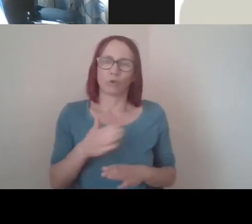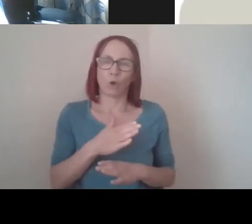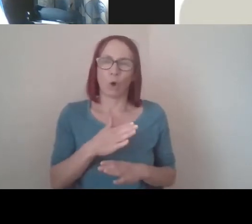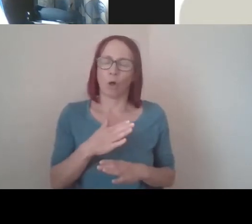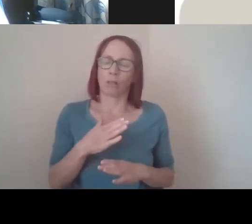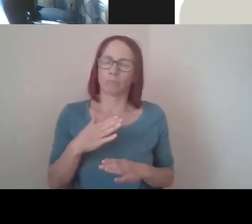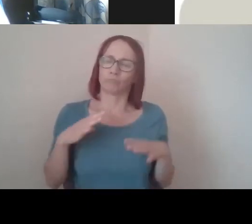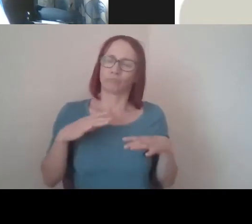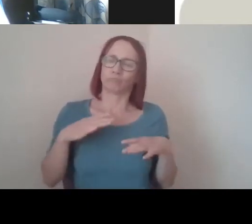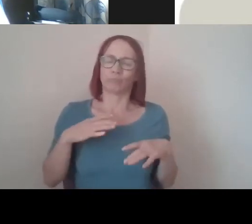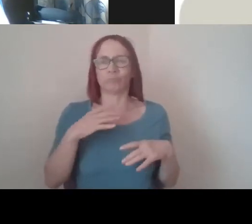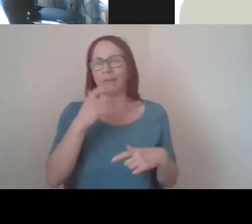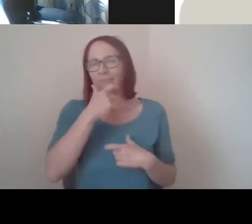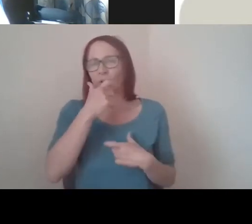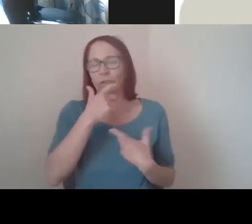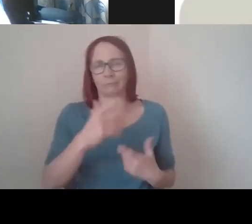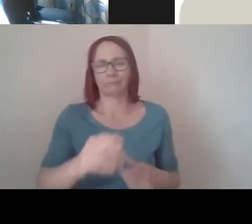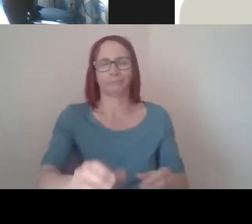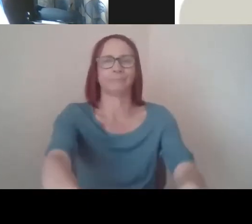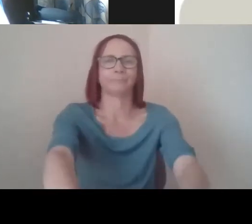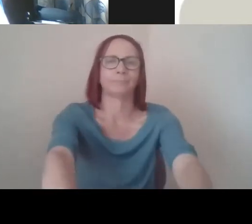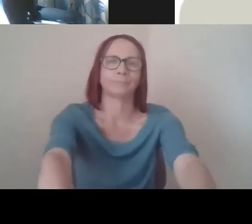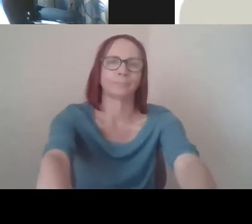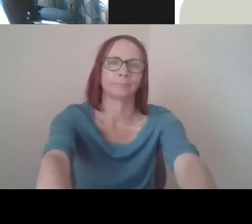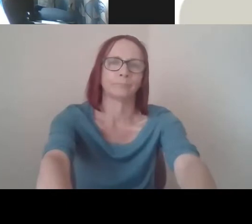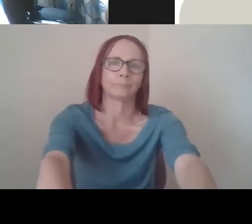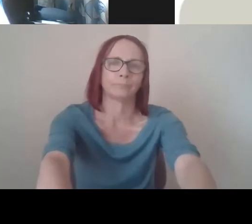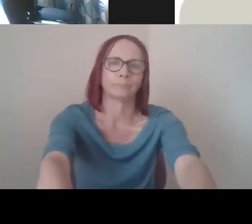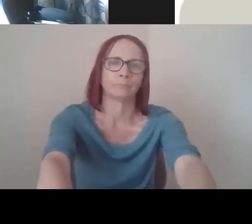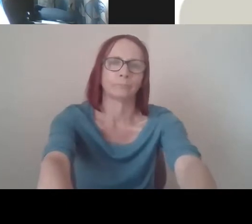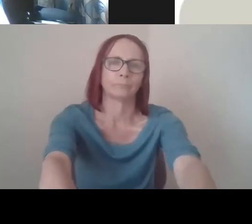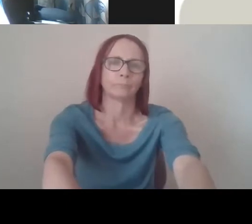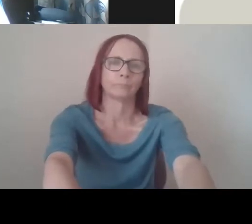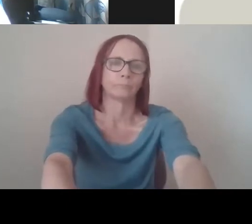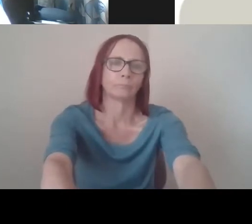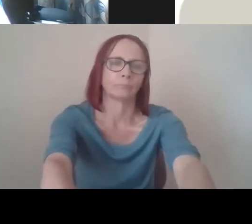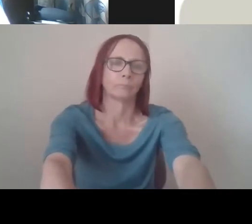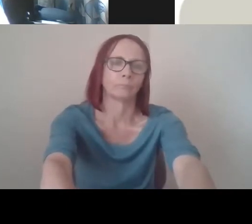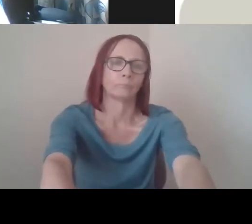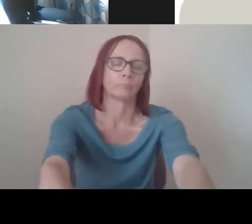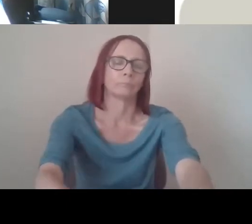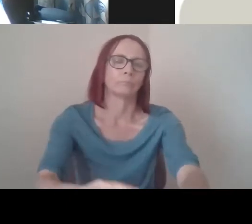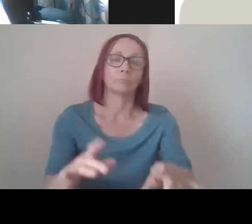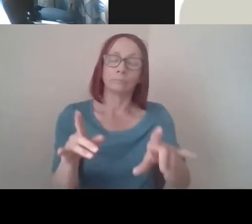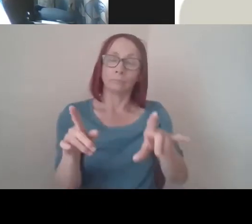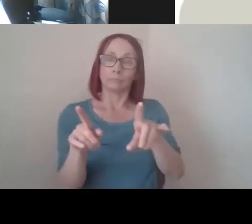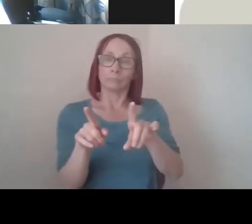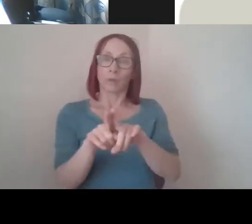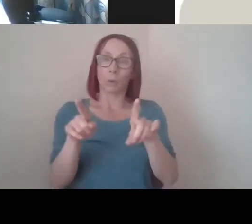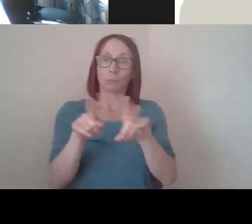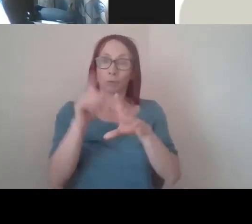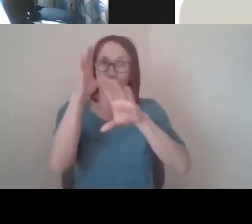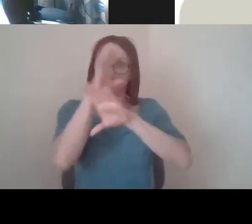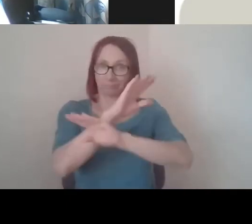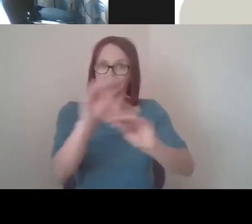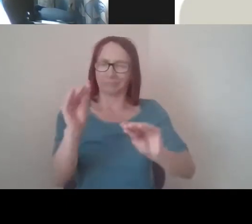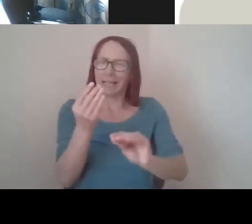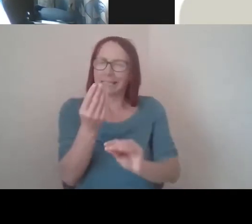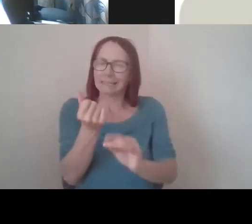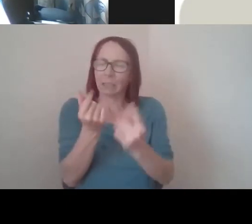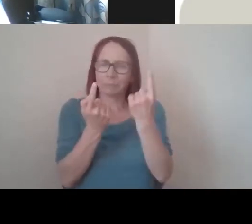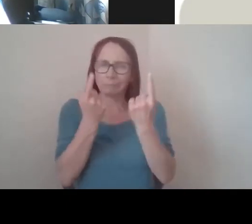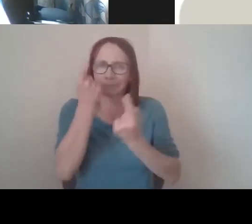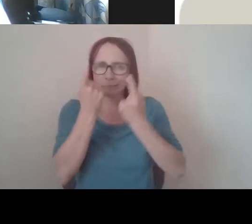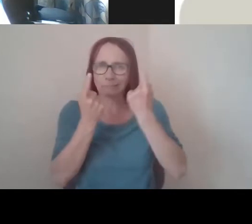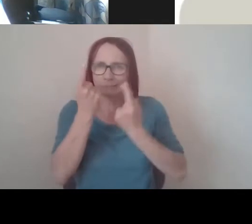picnic. And the other thing that I thought I would mention is, I know there's some concerns